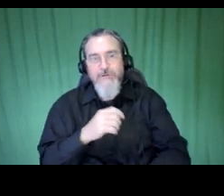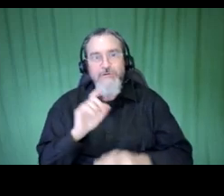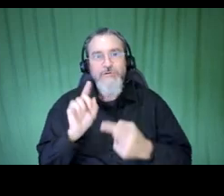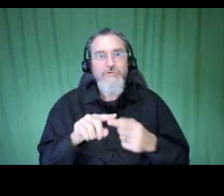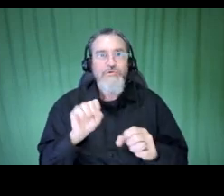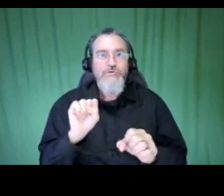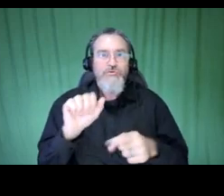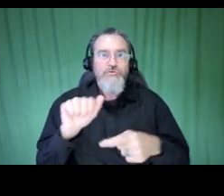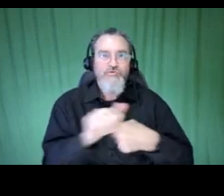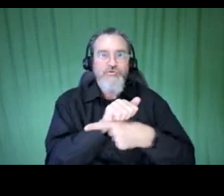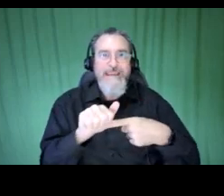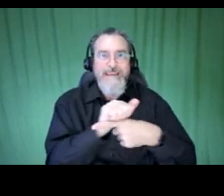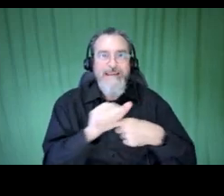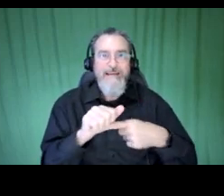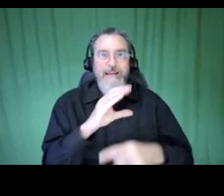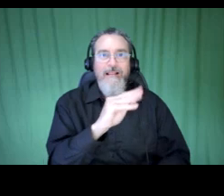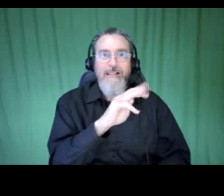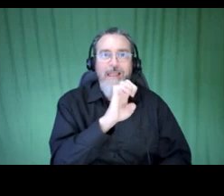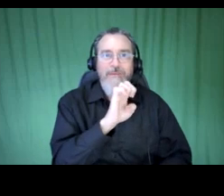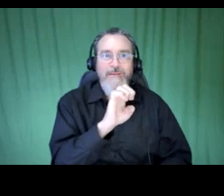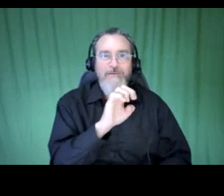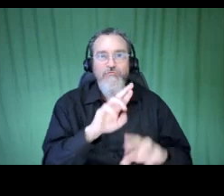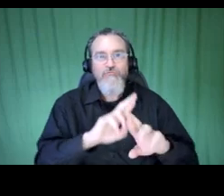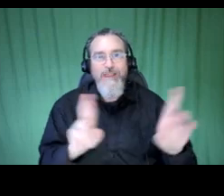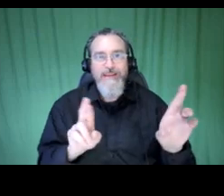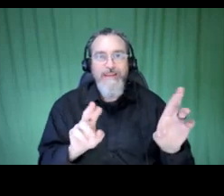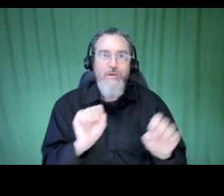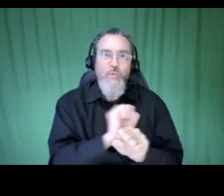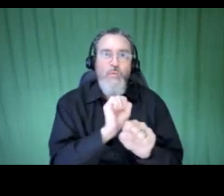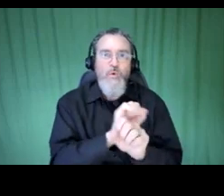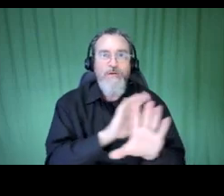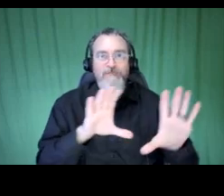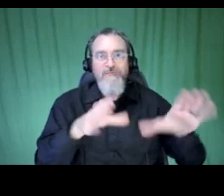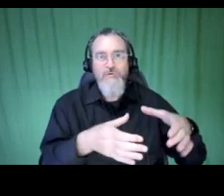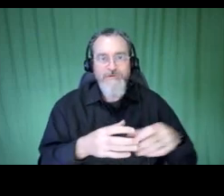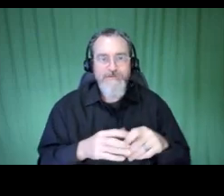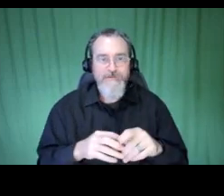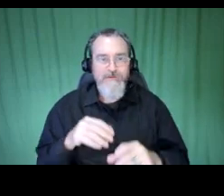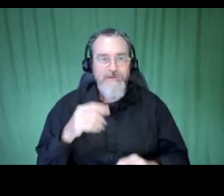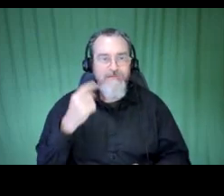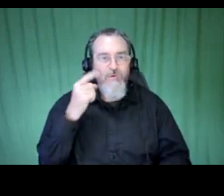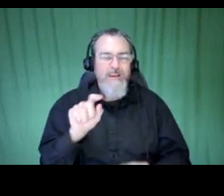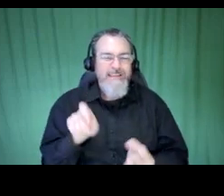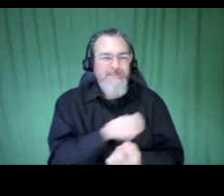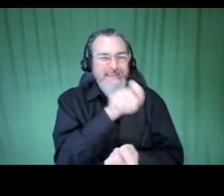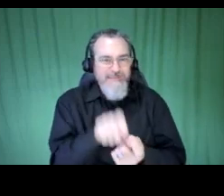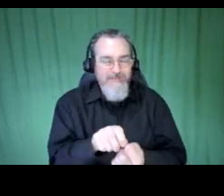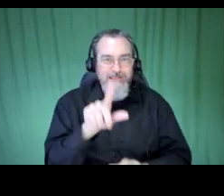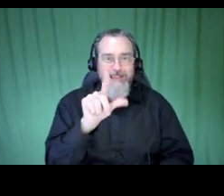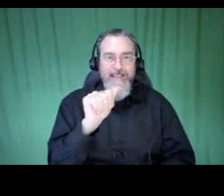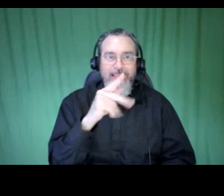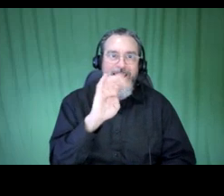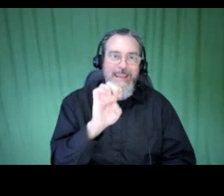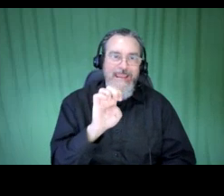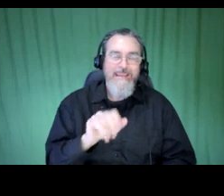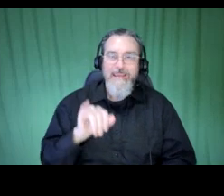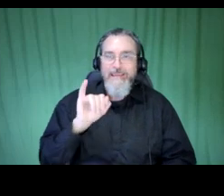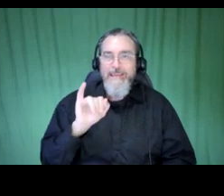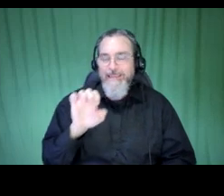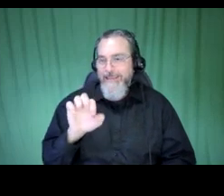workforce to manage the impacts, and specifically of climate change at Lake Erie in Ohio coastal